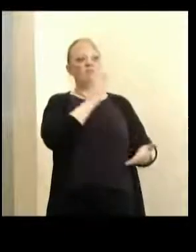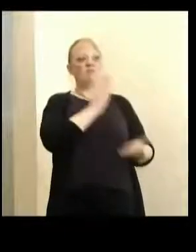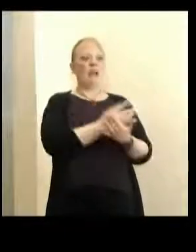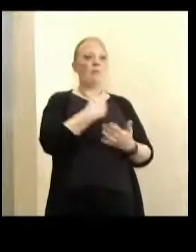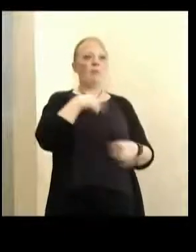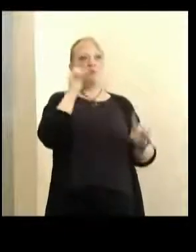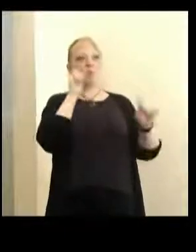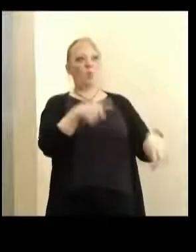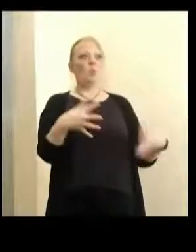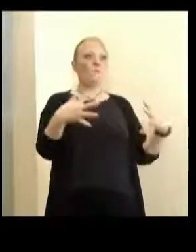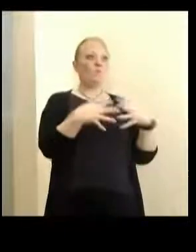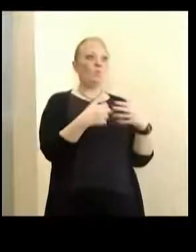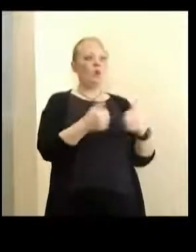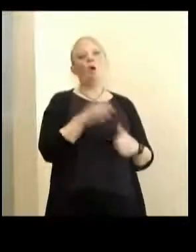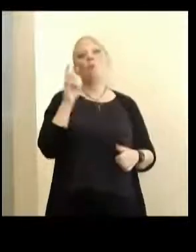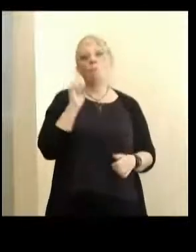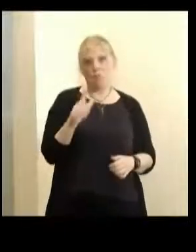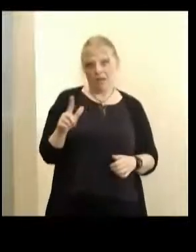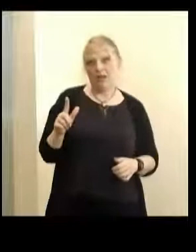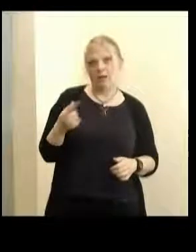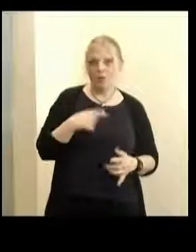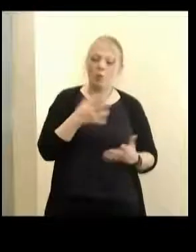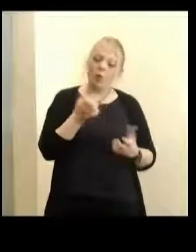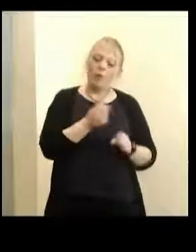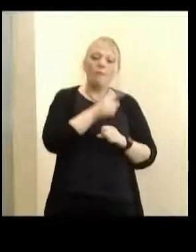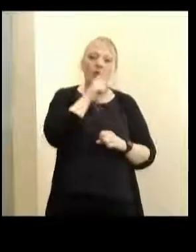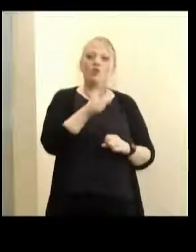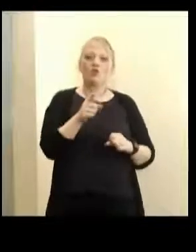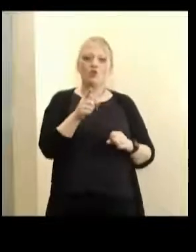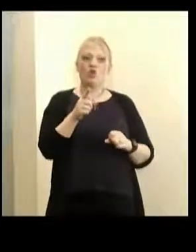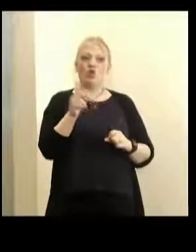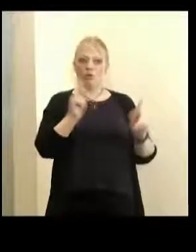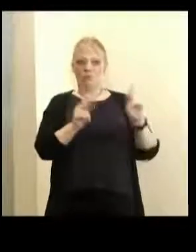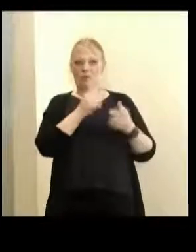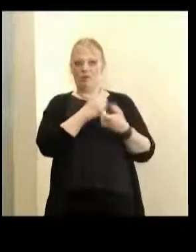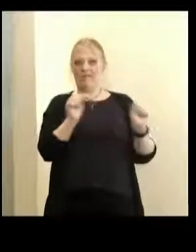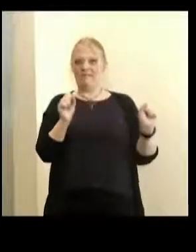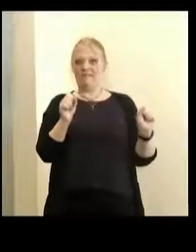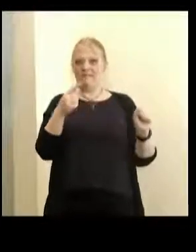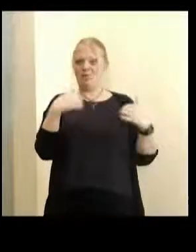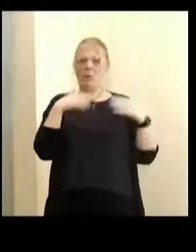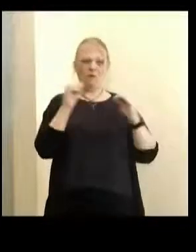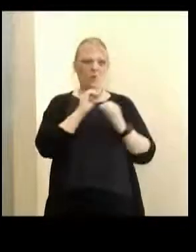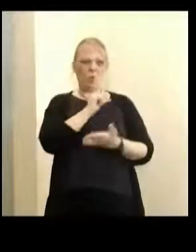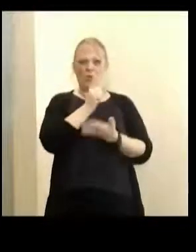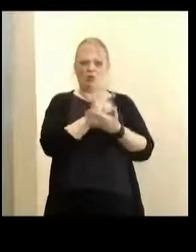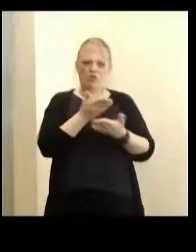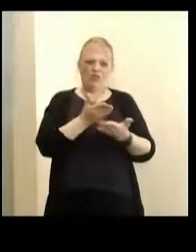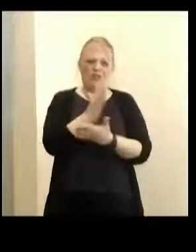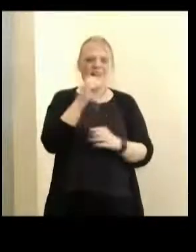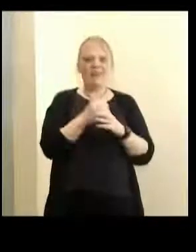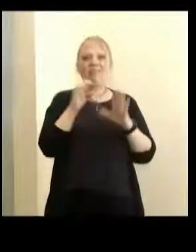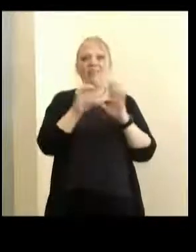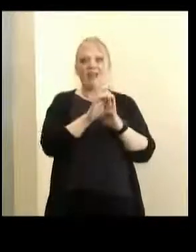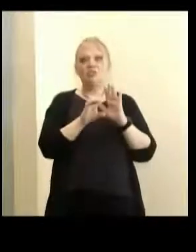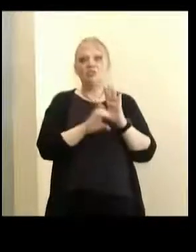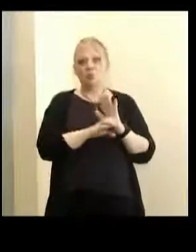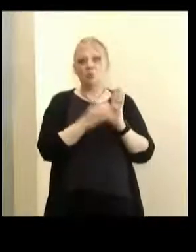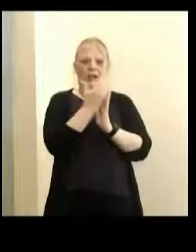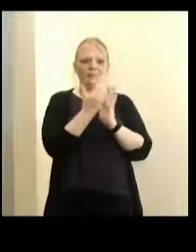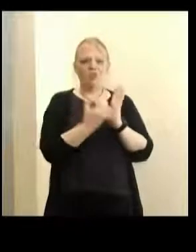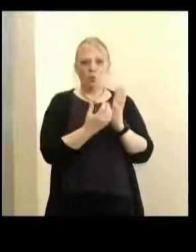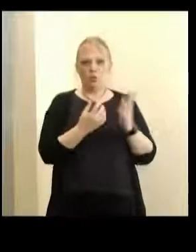Well, we want to ensure the safety of our public. You have no guaranteed right in the Constitution to